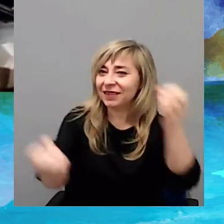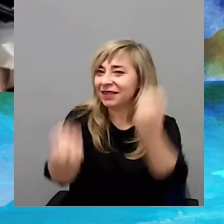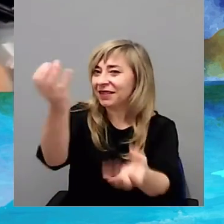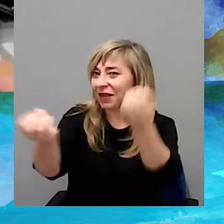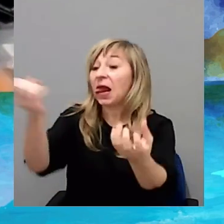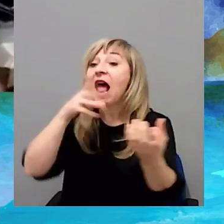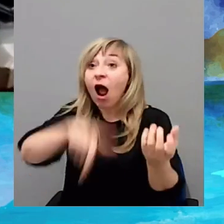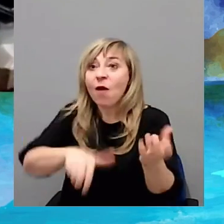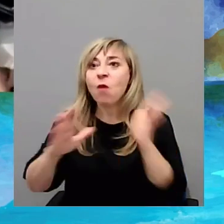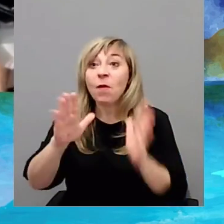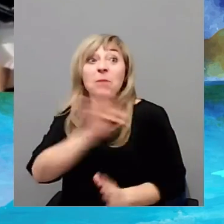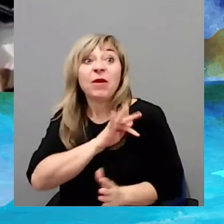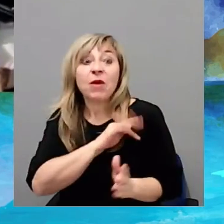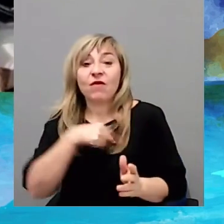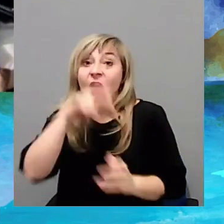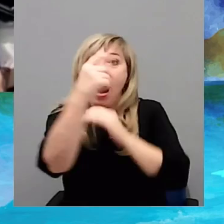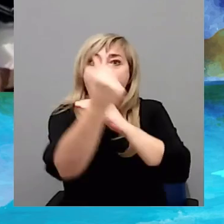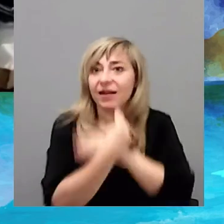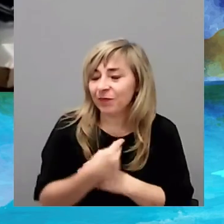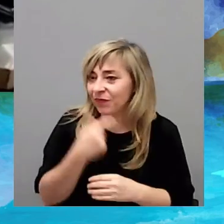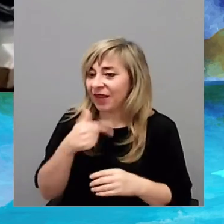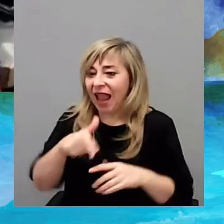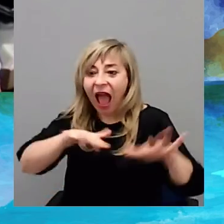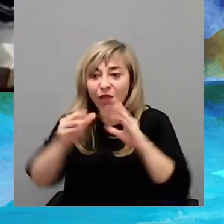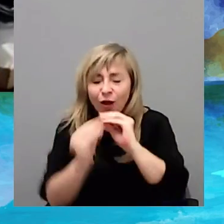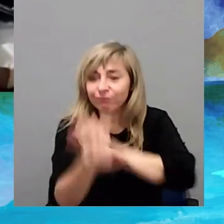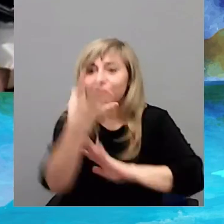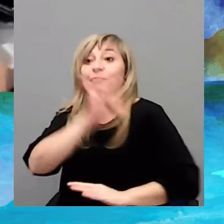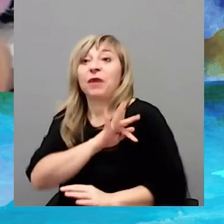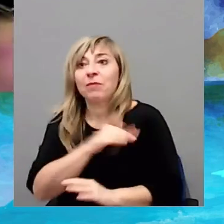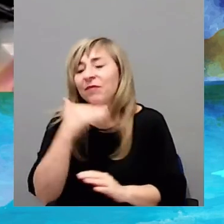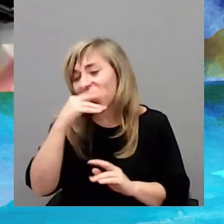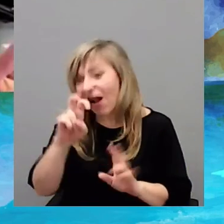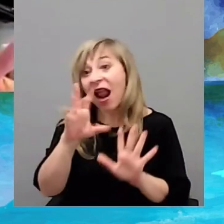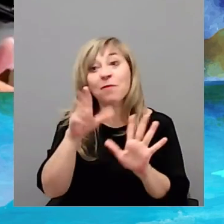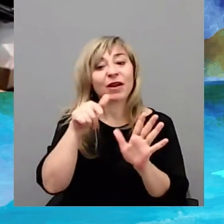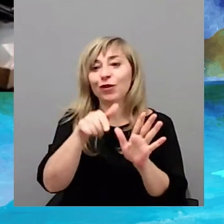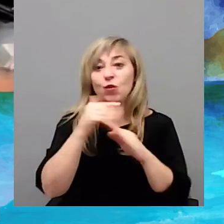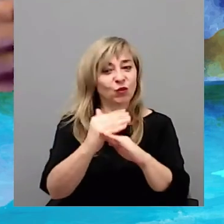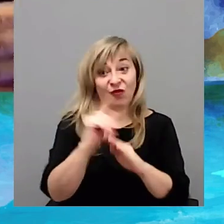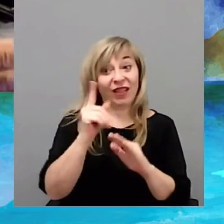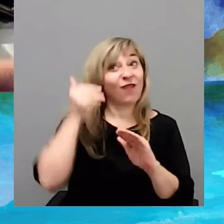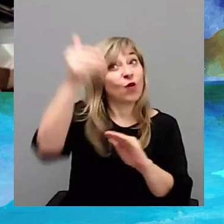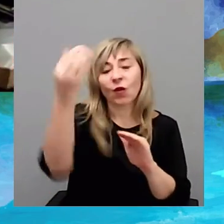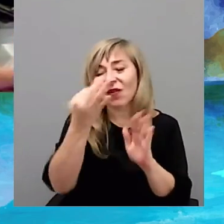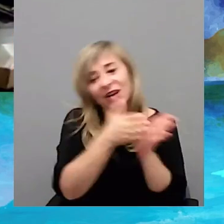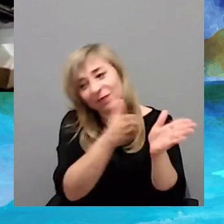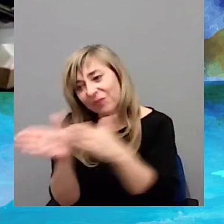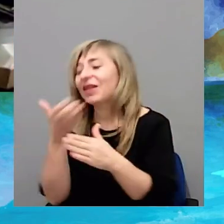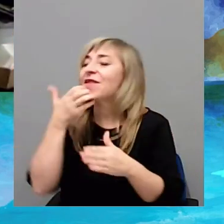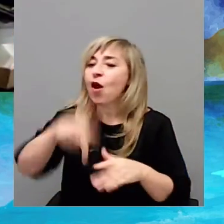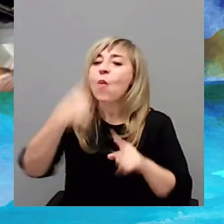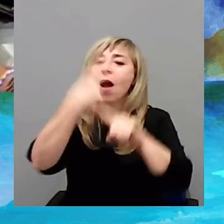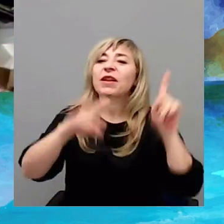well, what we do is right now is a novelty, but over time it will no longer be such a novelty, and it will be